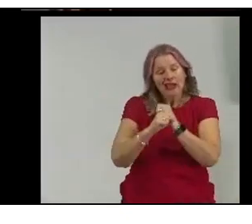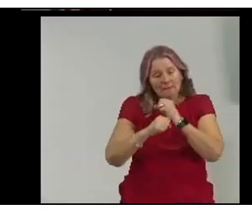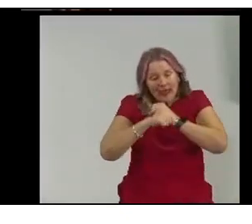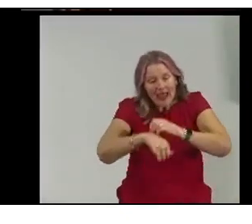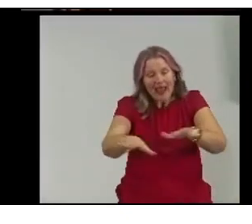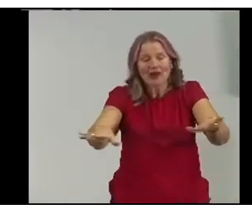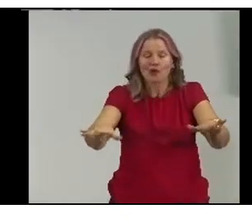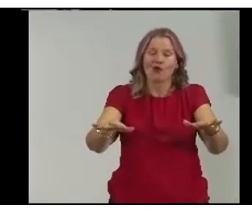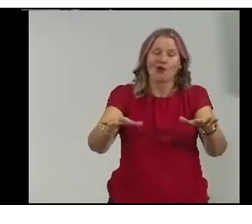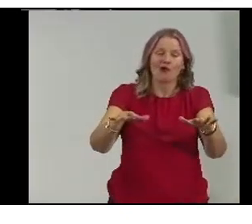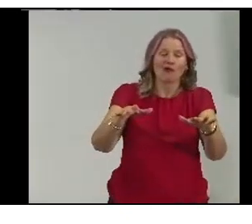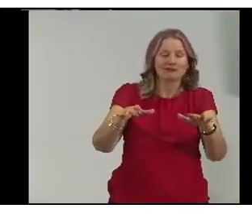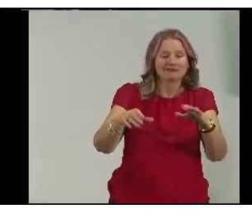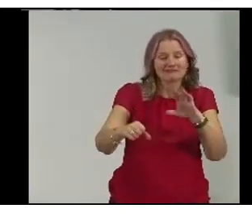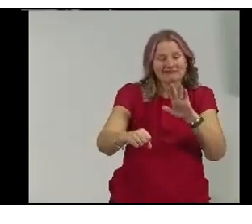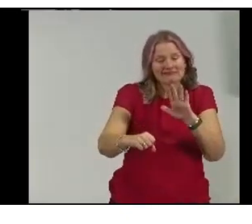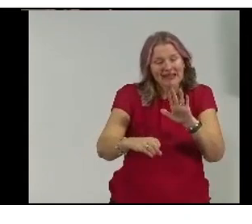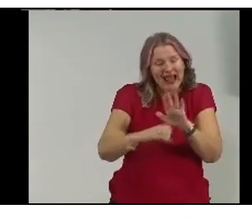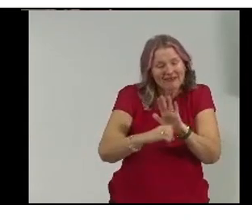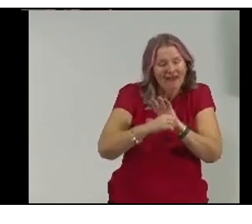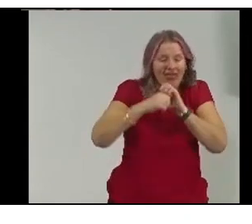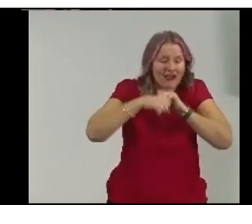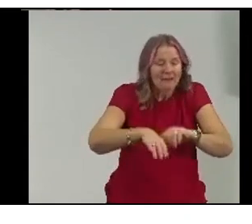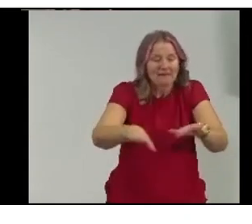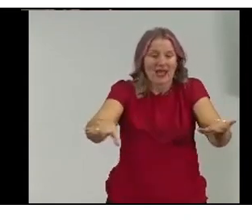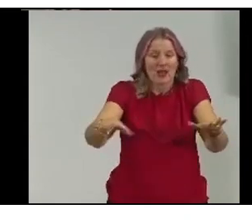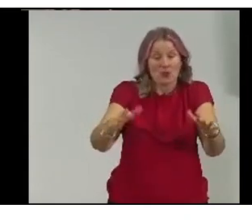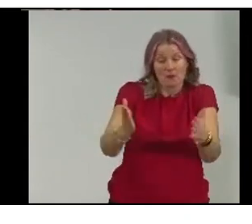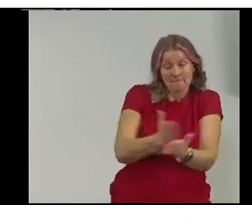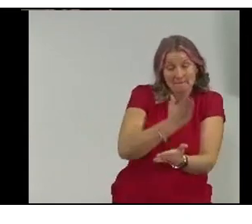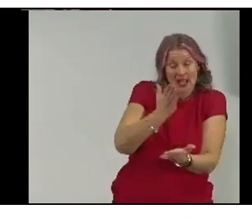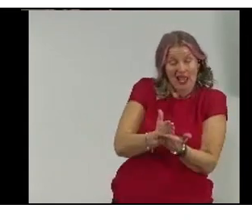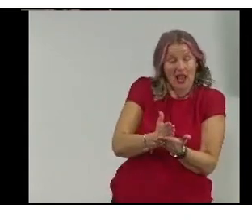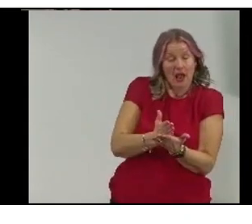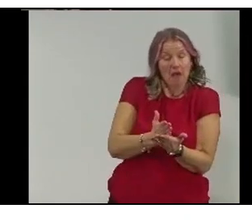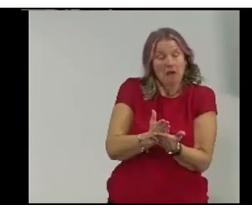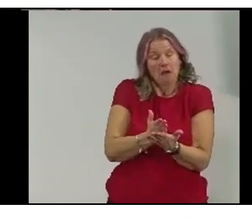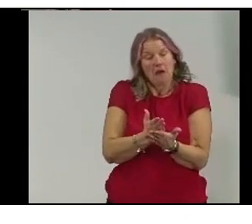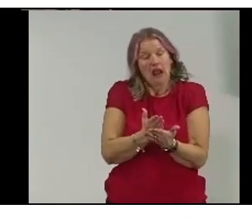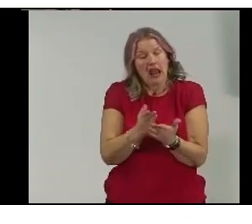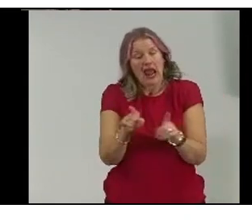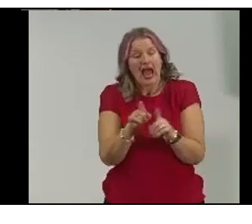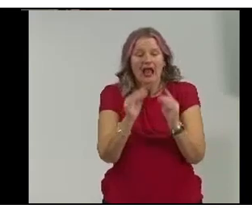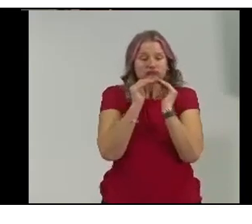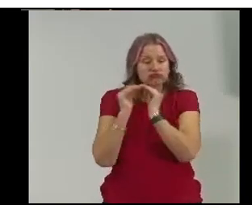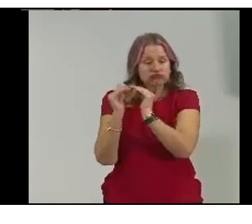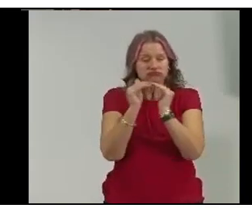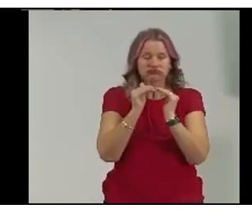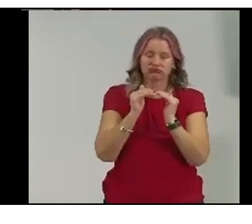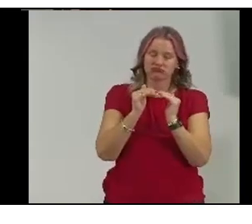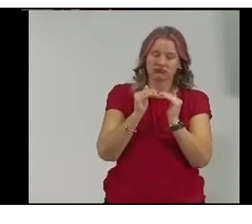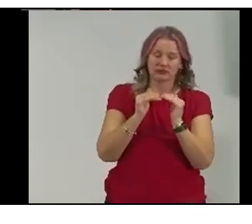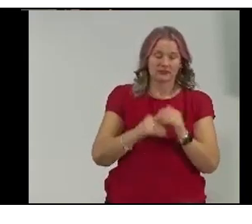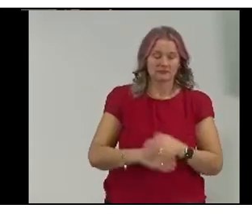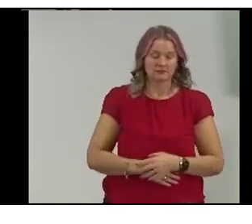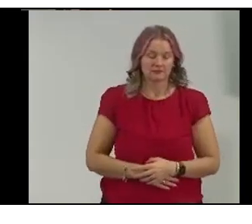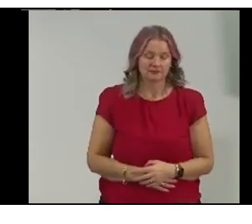an advertising campaign that would make it authentic and appropriate for your customers in that